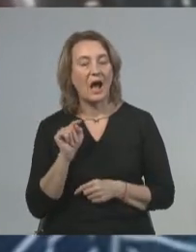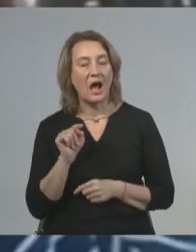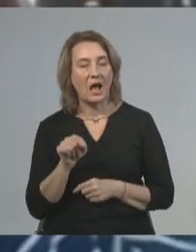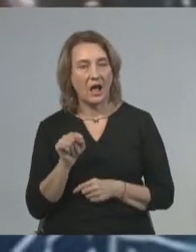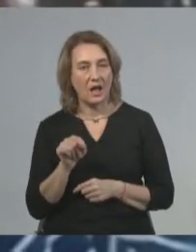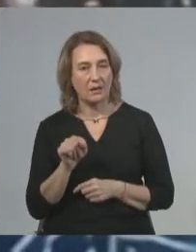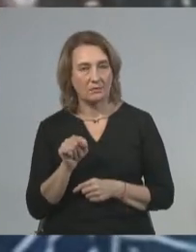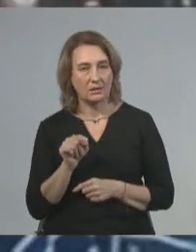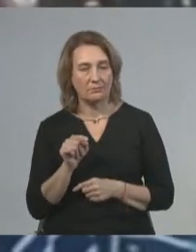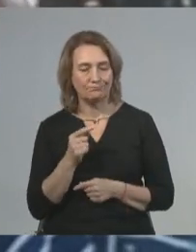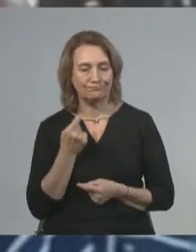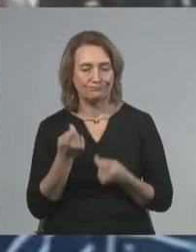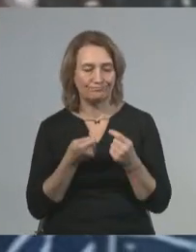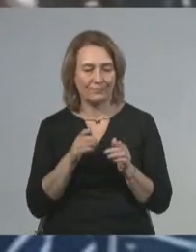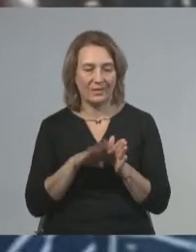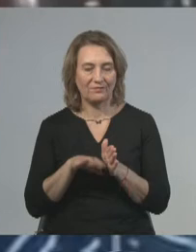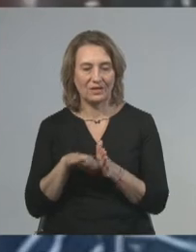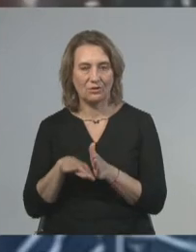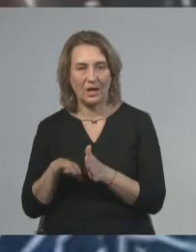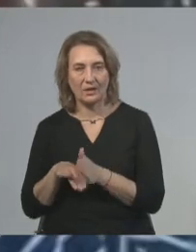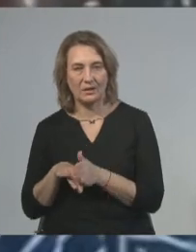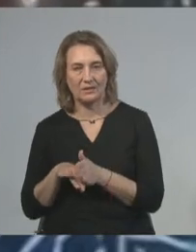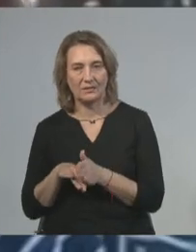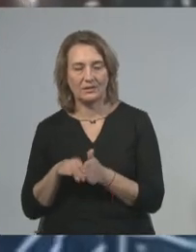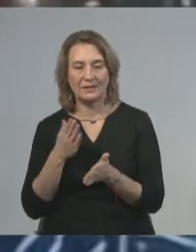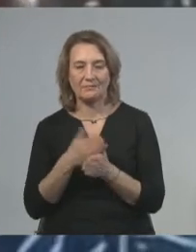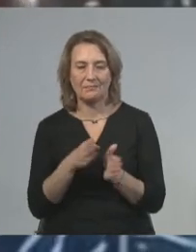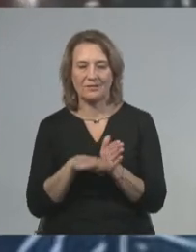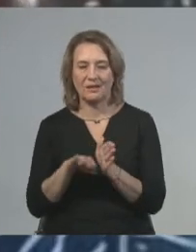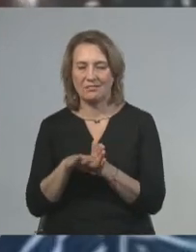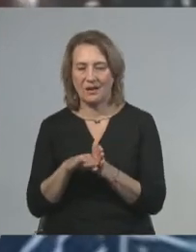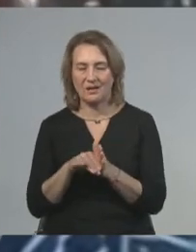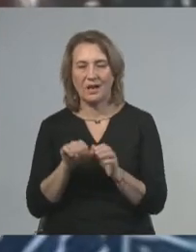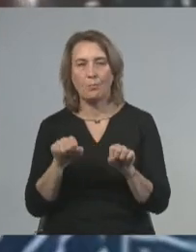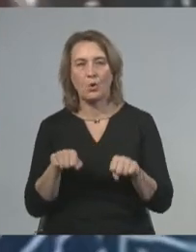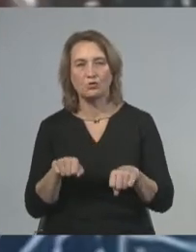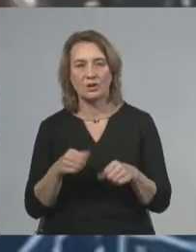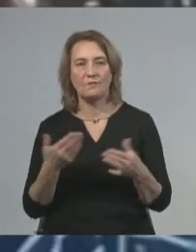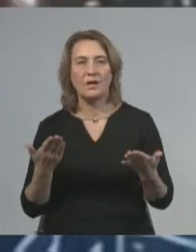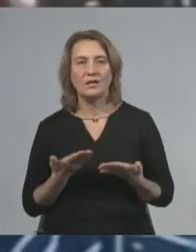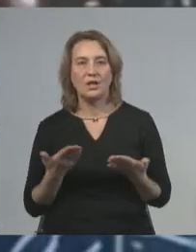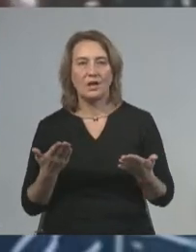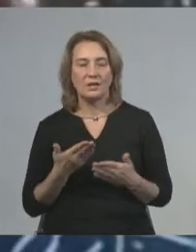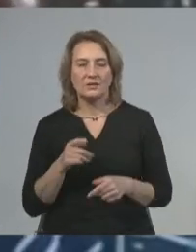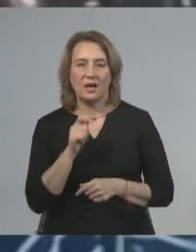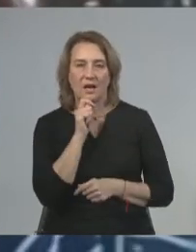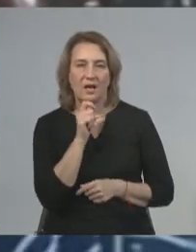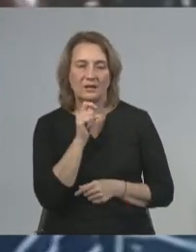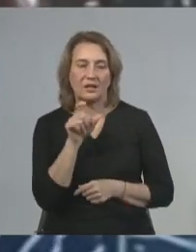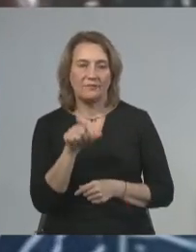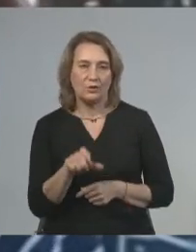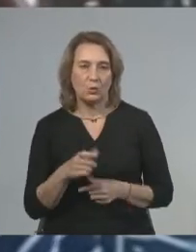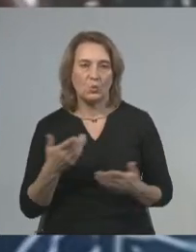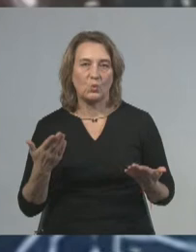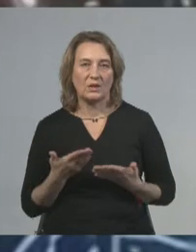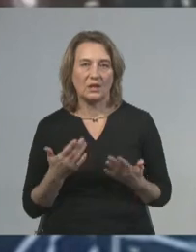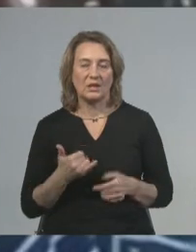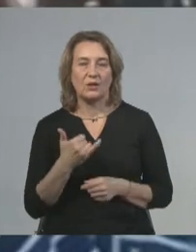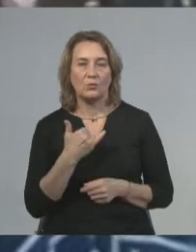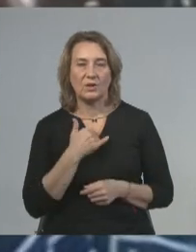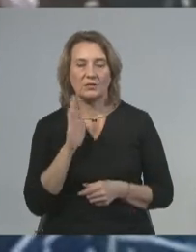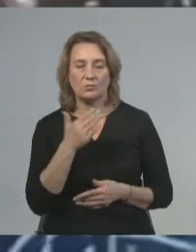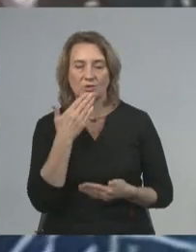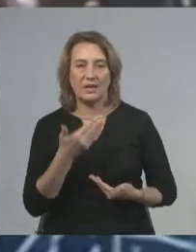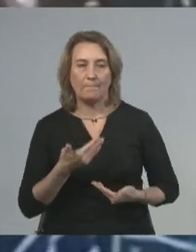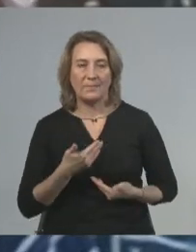we're not even aware of it's it's that interview where you or me are going to get the question of uh when i see